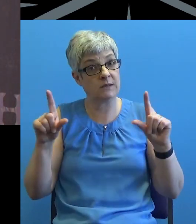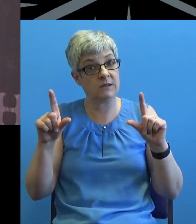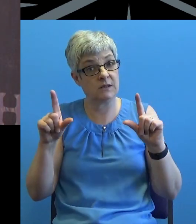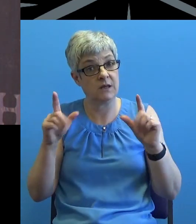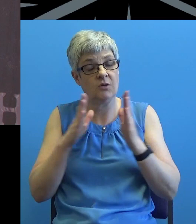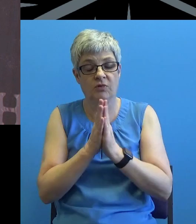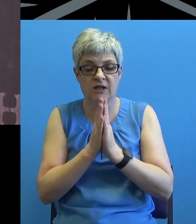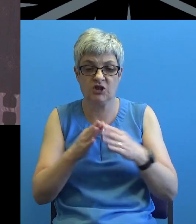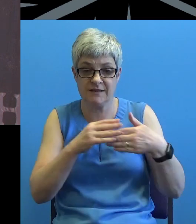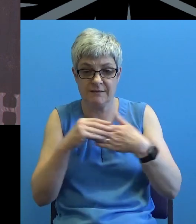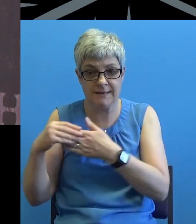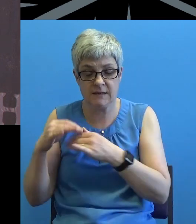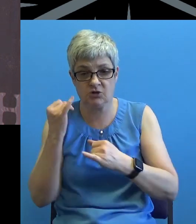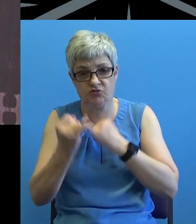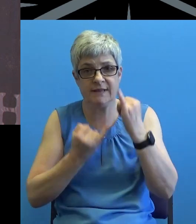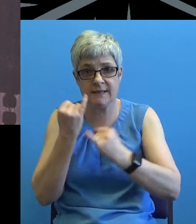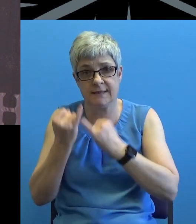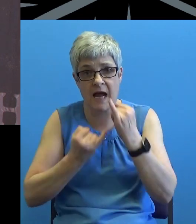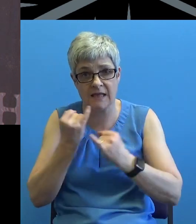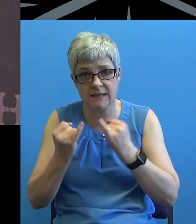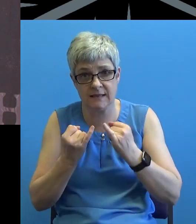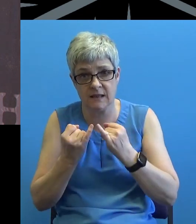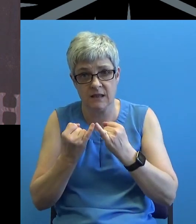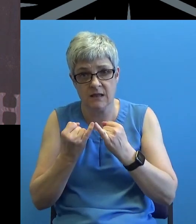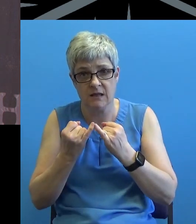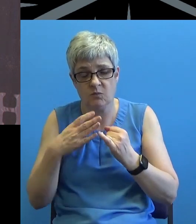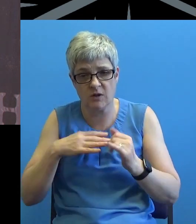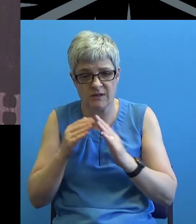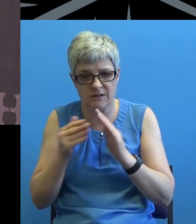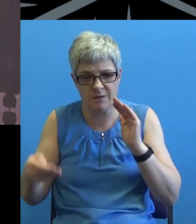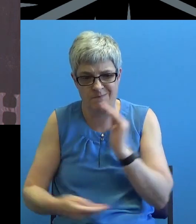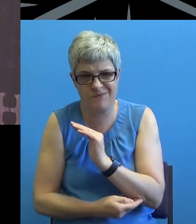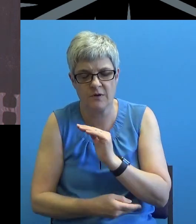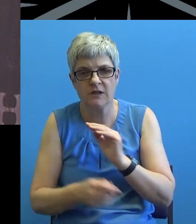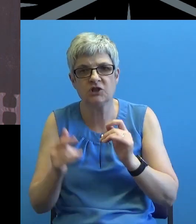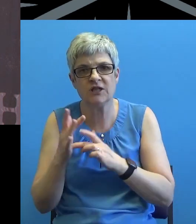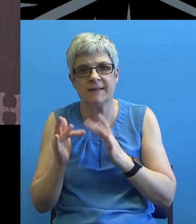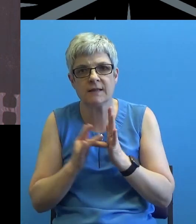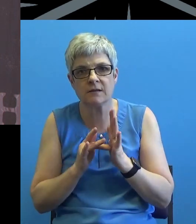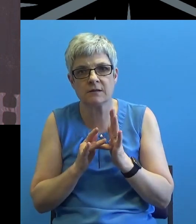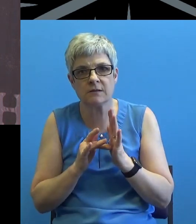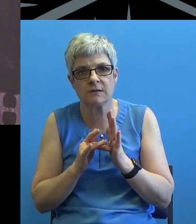Lord, religious leaders criticized and sought to undermine Jesus.